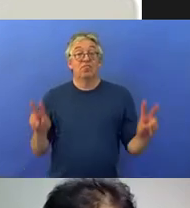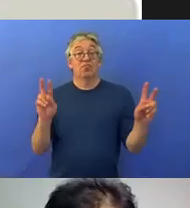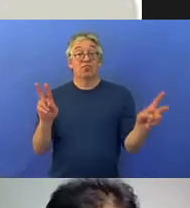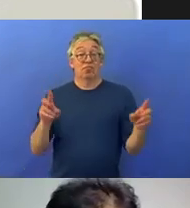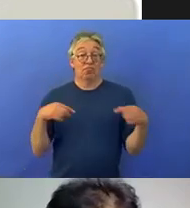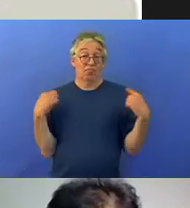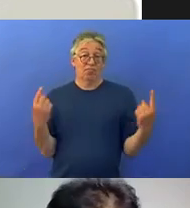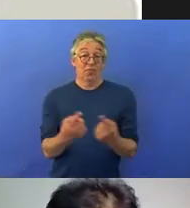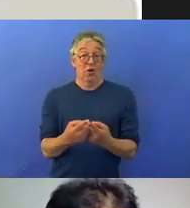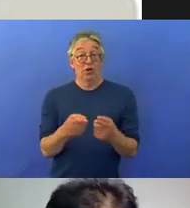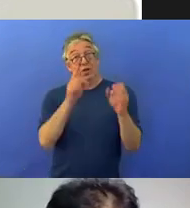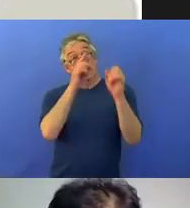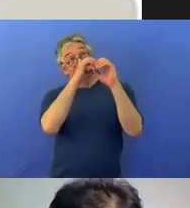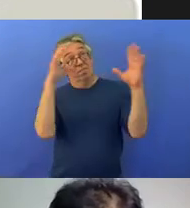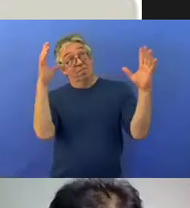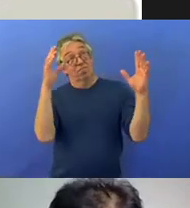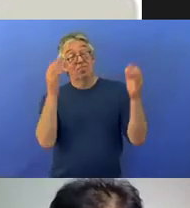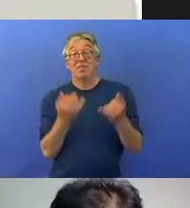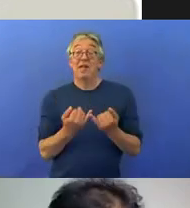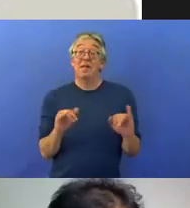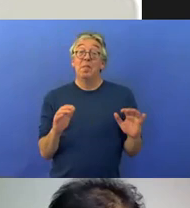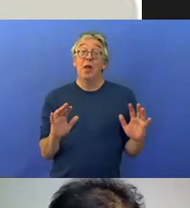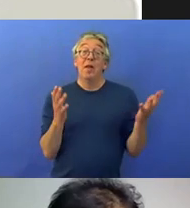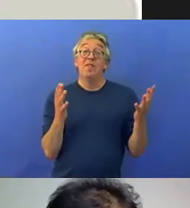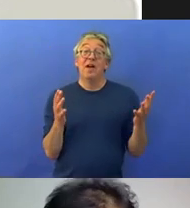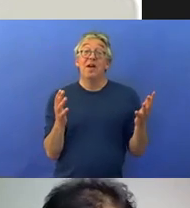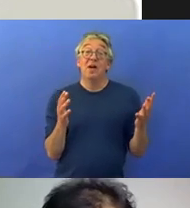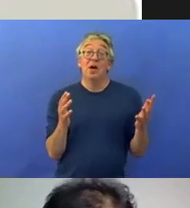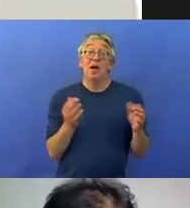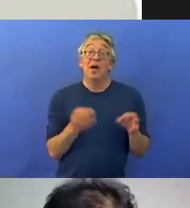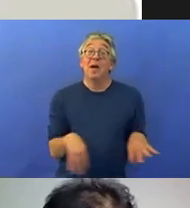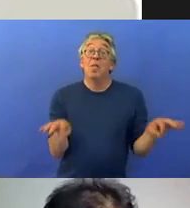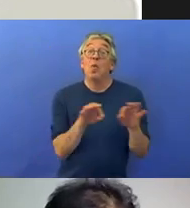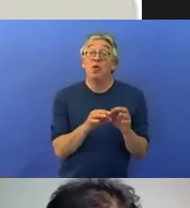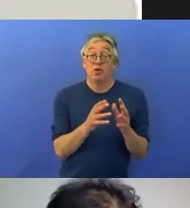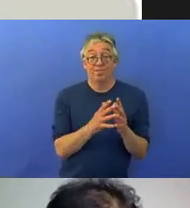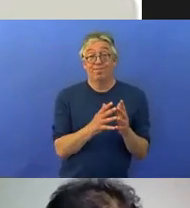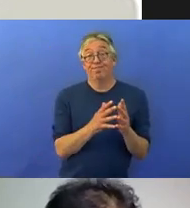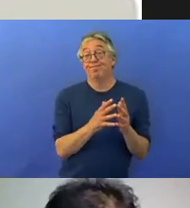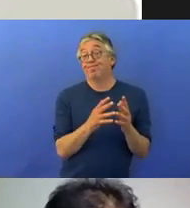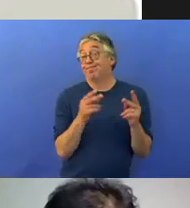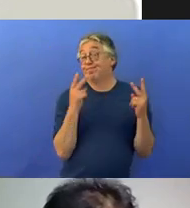important. DPOs are demanding emergency support for the